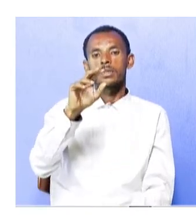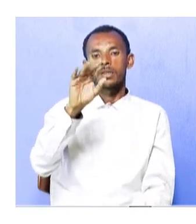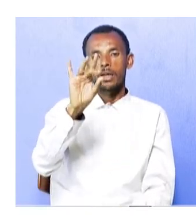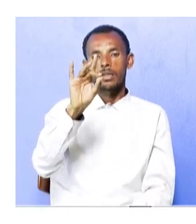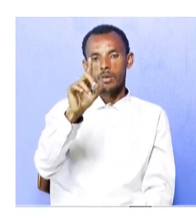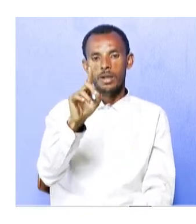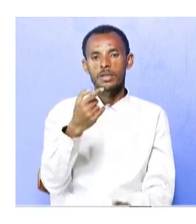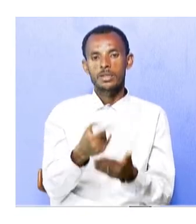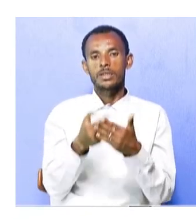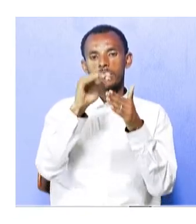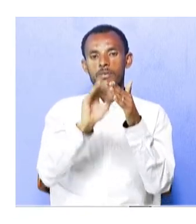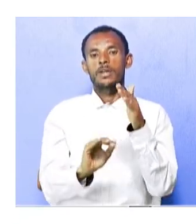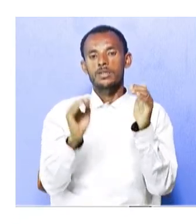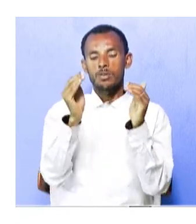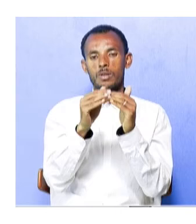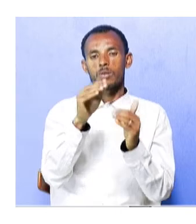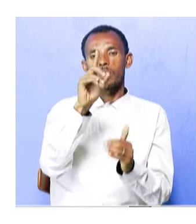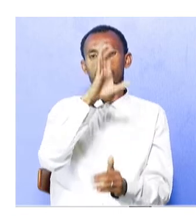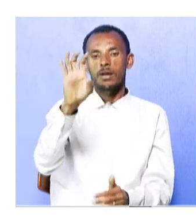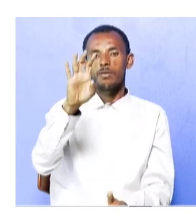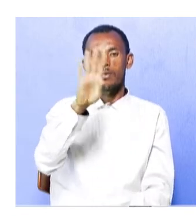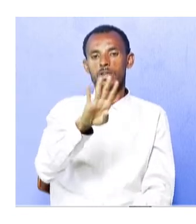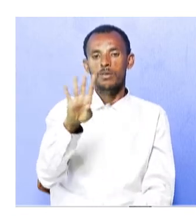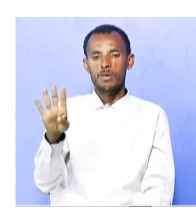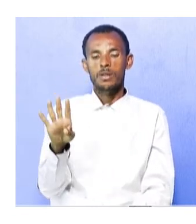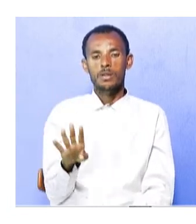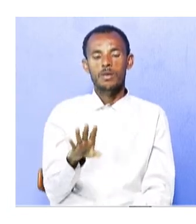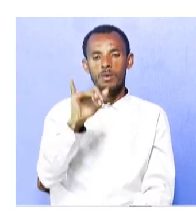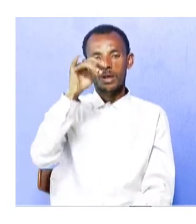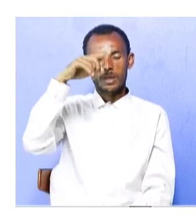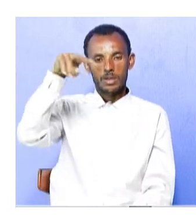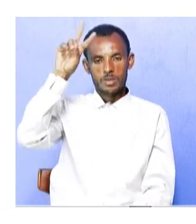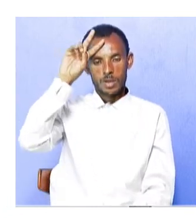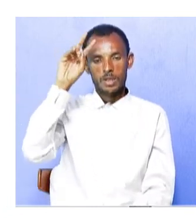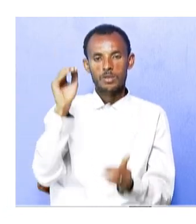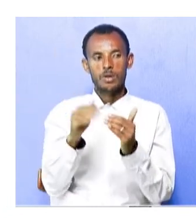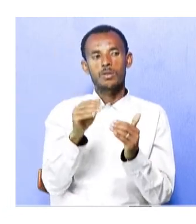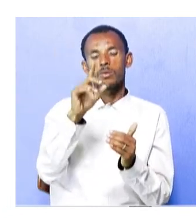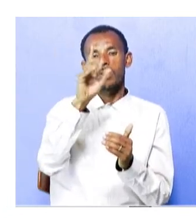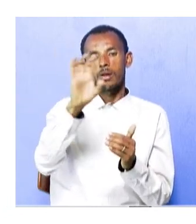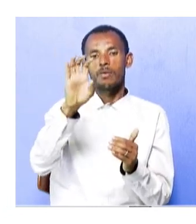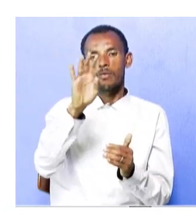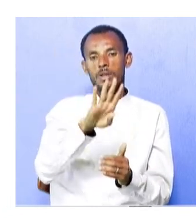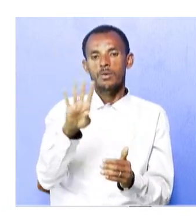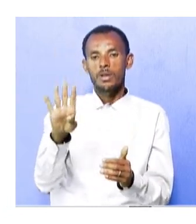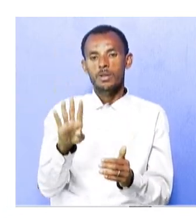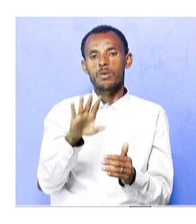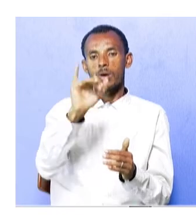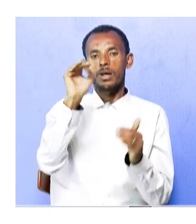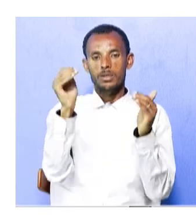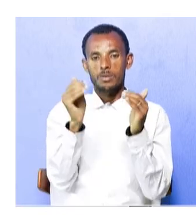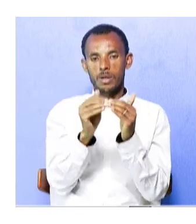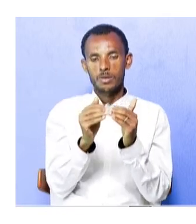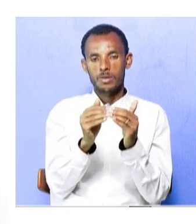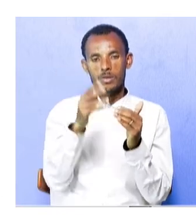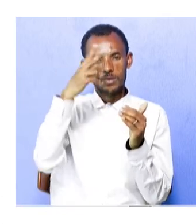is 144. Okay, y square is 144. Okay, so y becomes a square